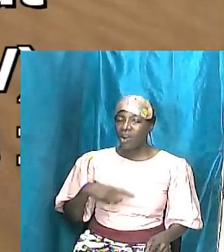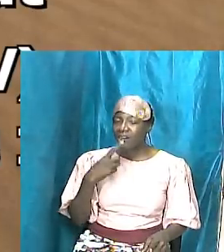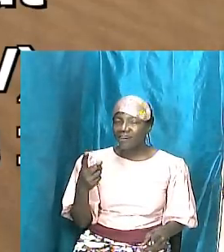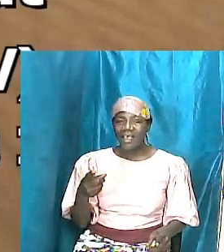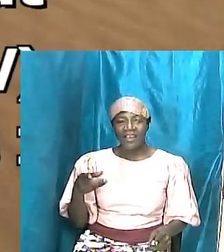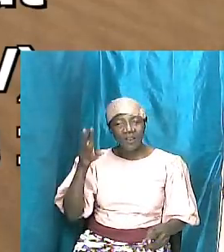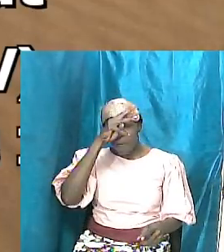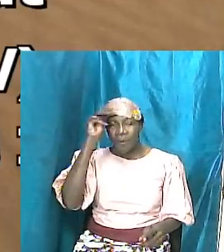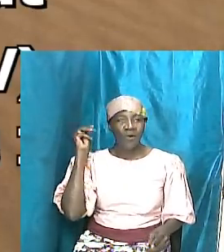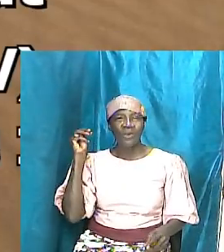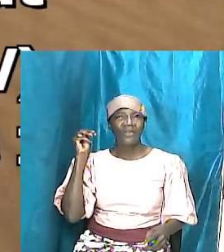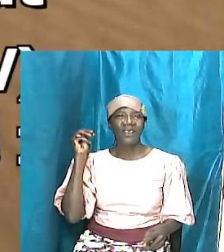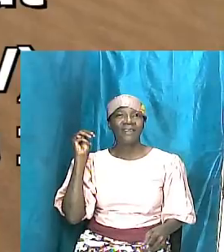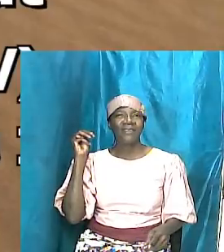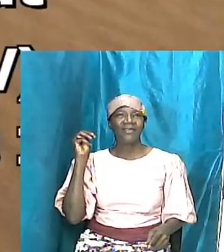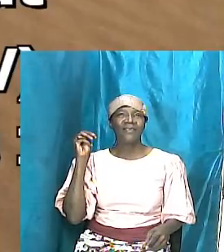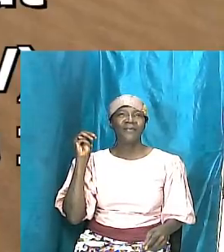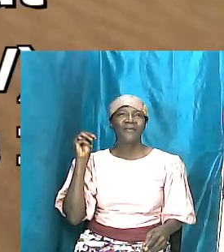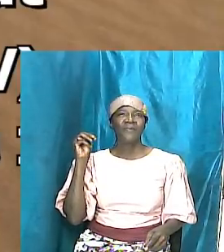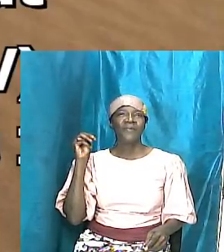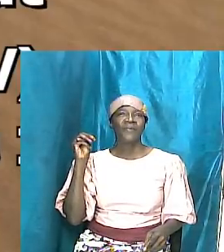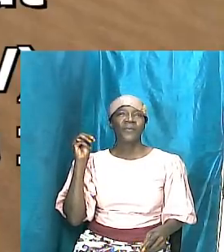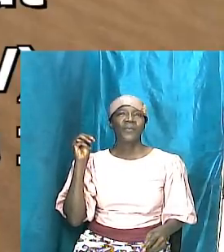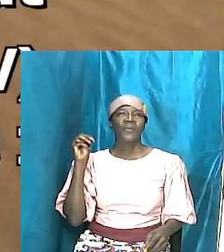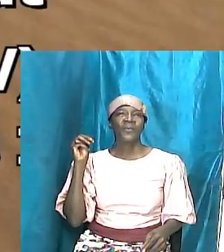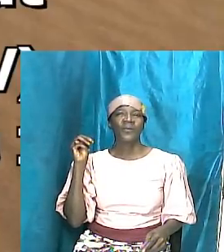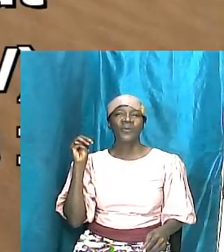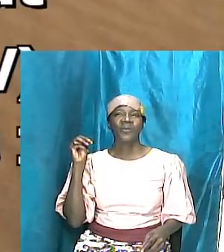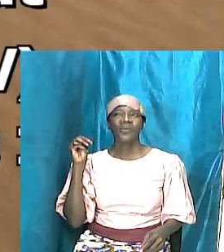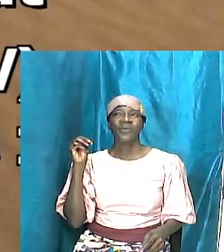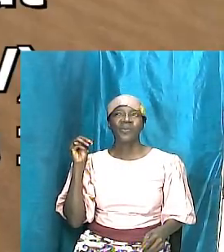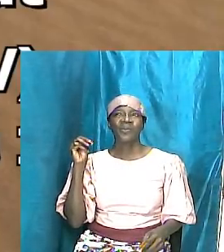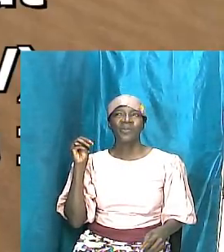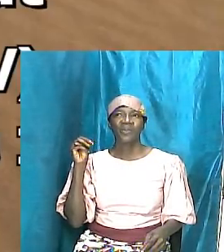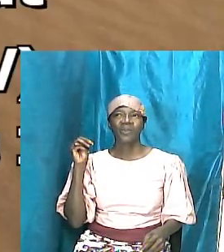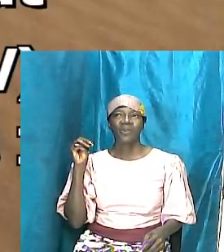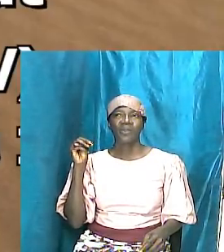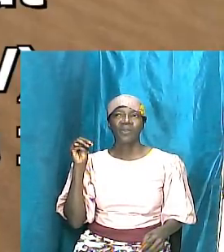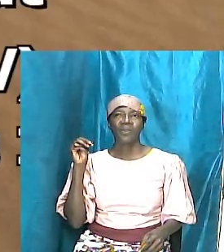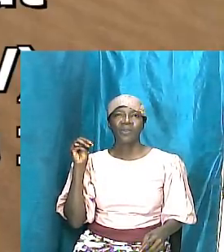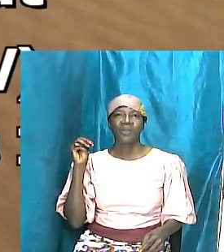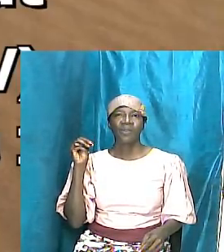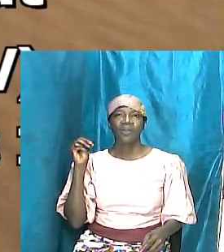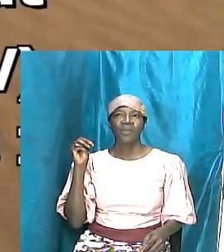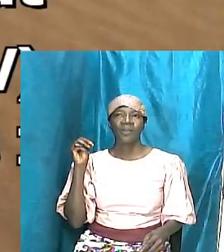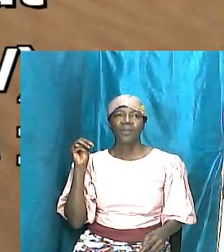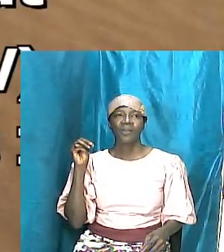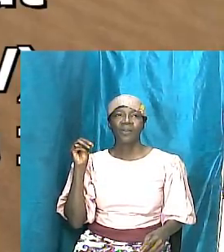Moses,